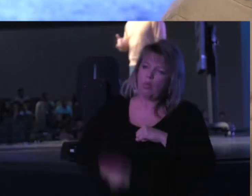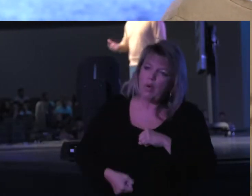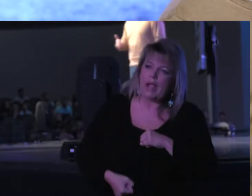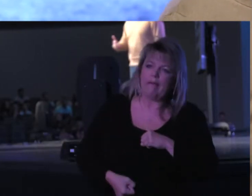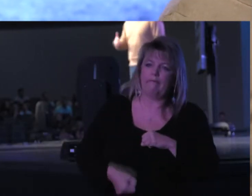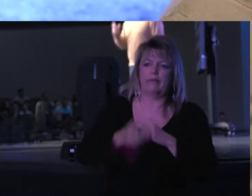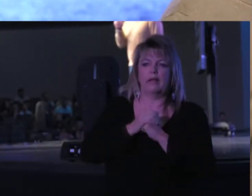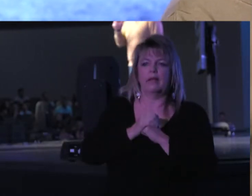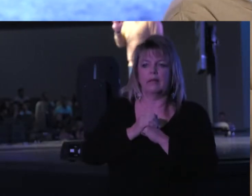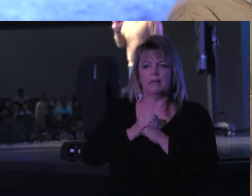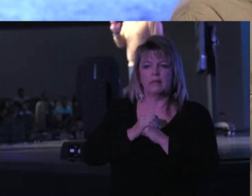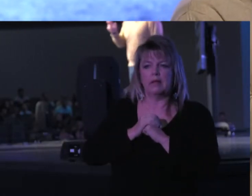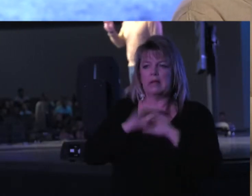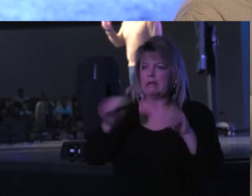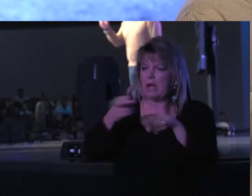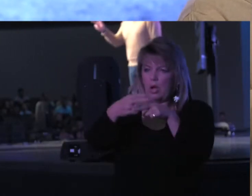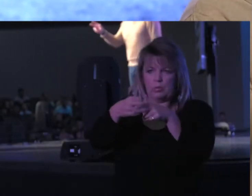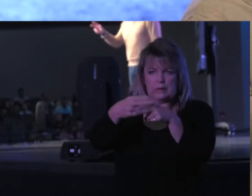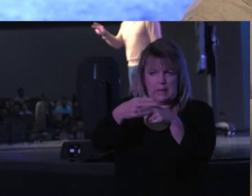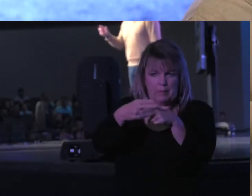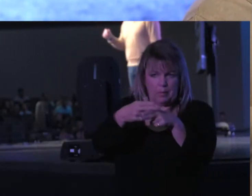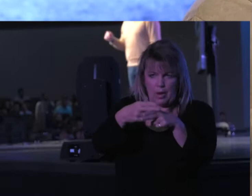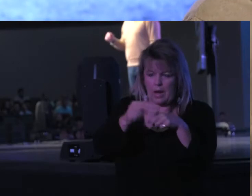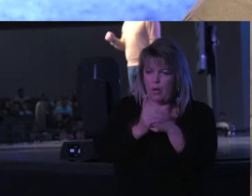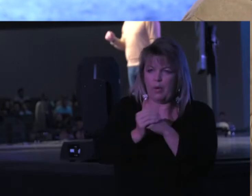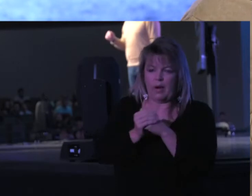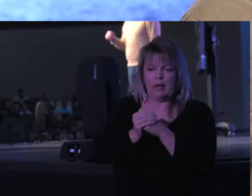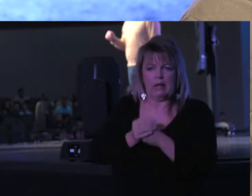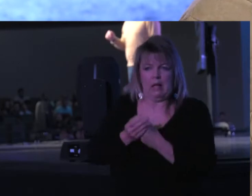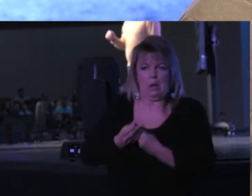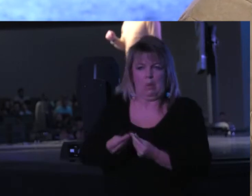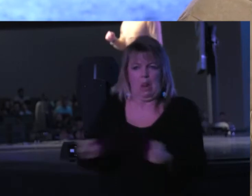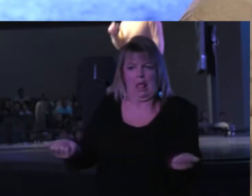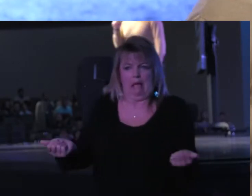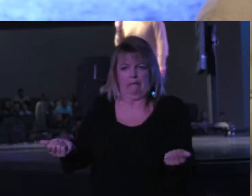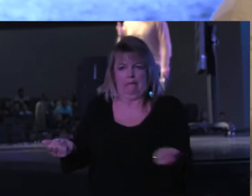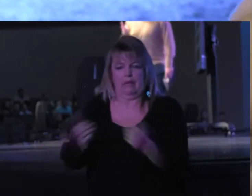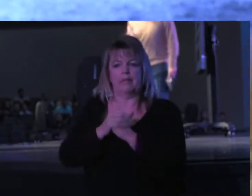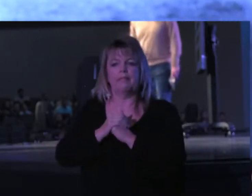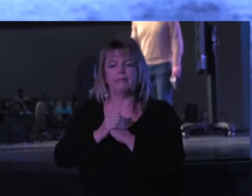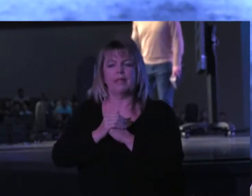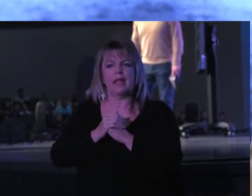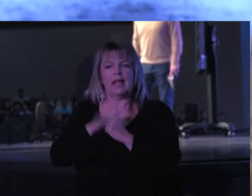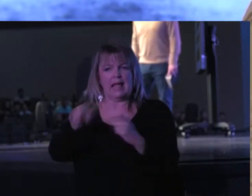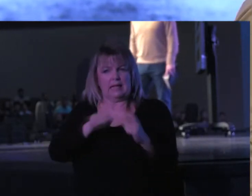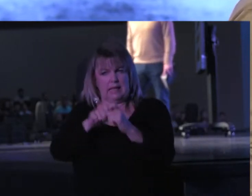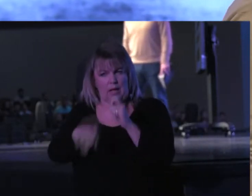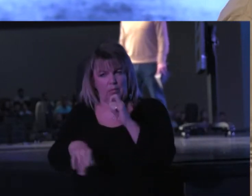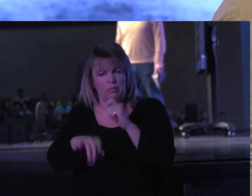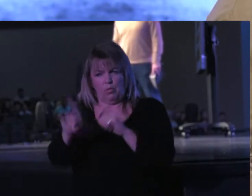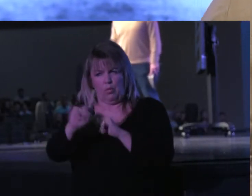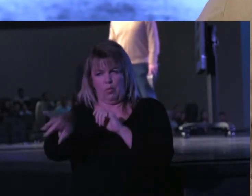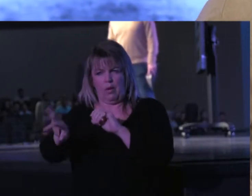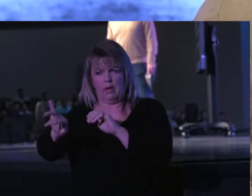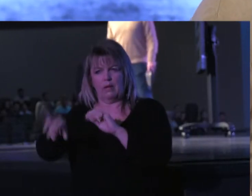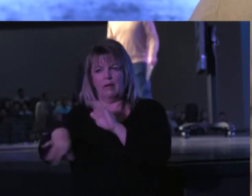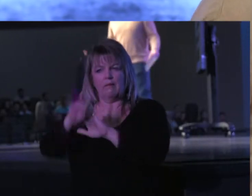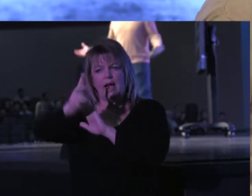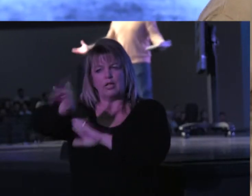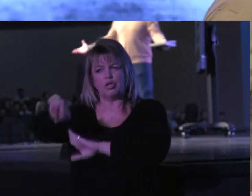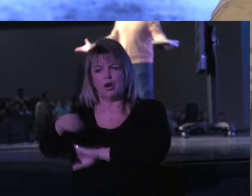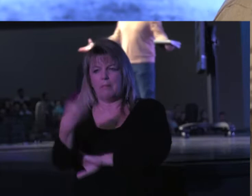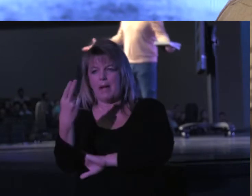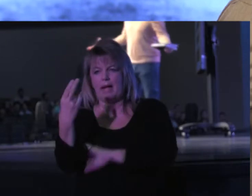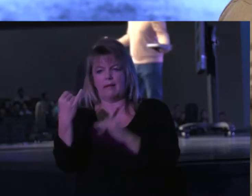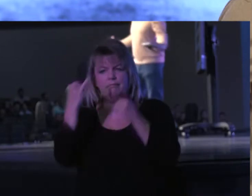there won't be temporary relief? This is exactly where we find Jeremiah today, and